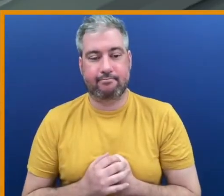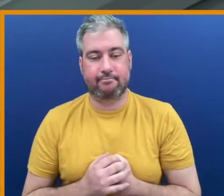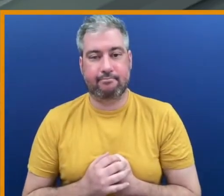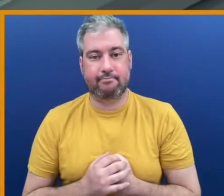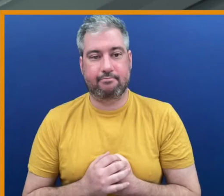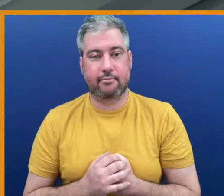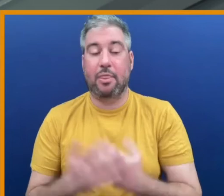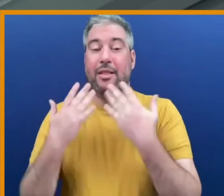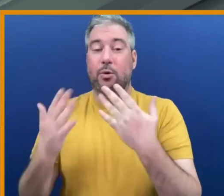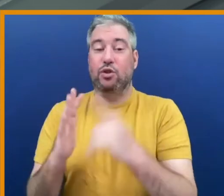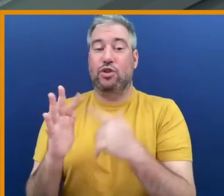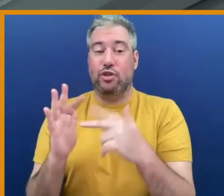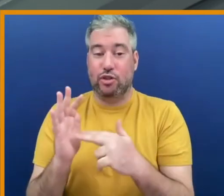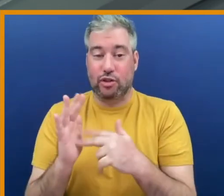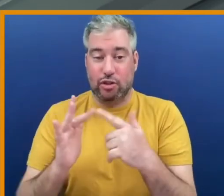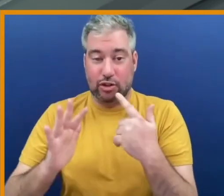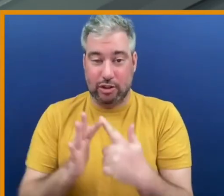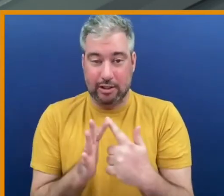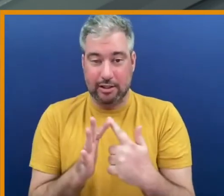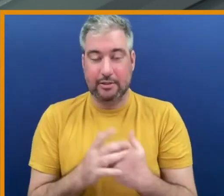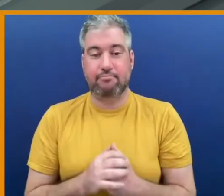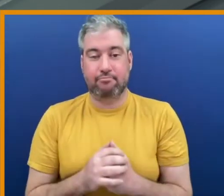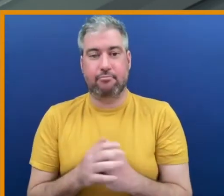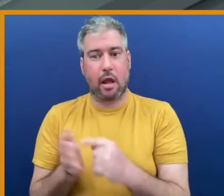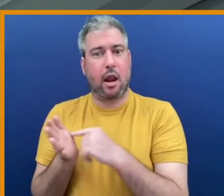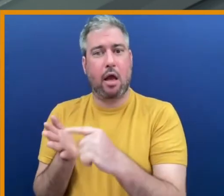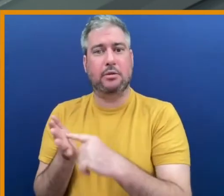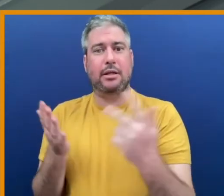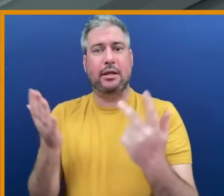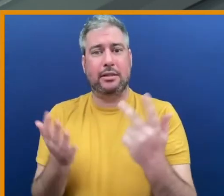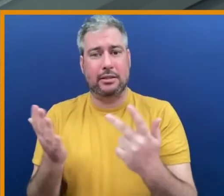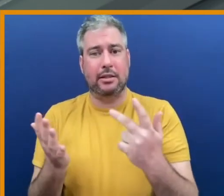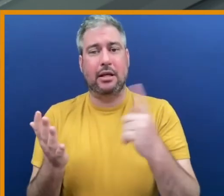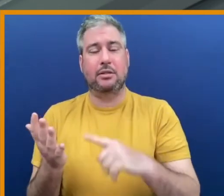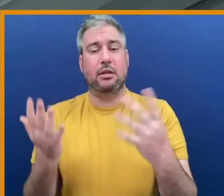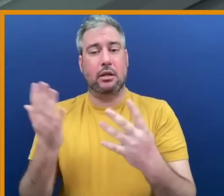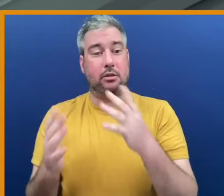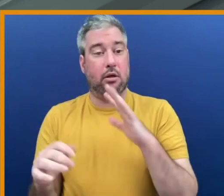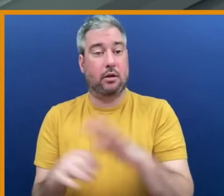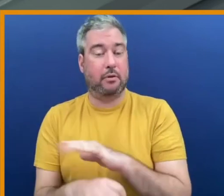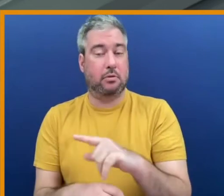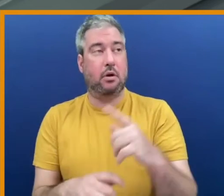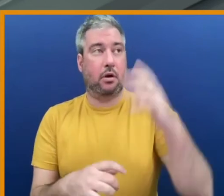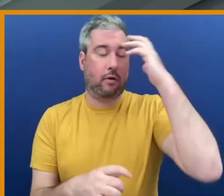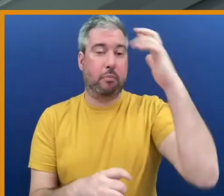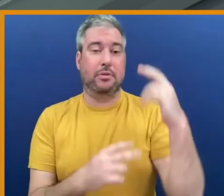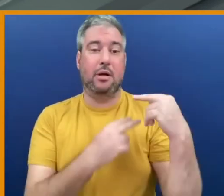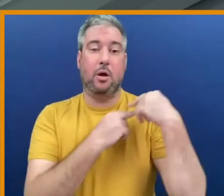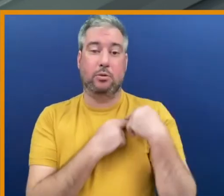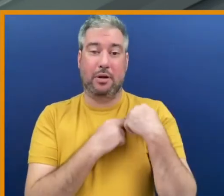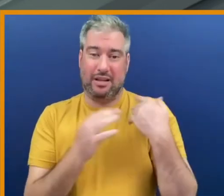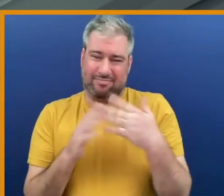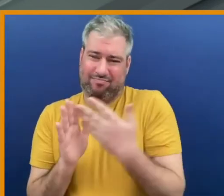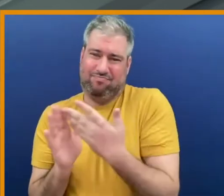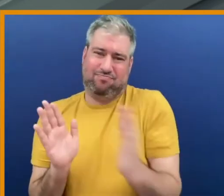of government accountability in its broadest sense, and a government that doesn't act above the law. And I think